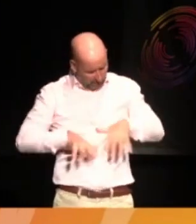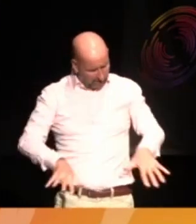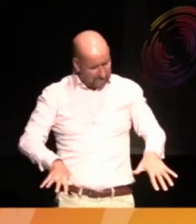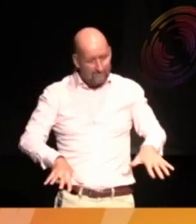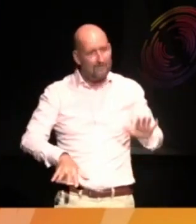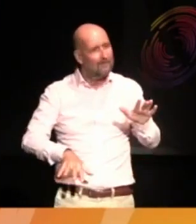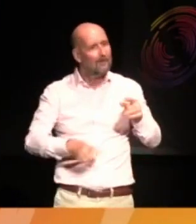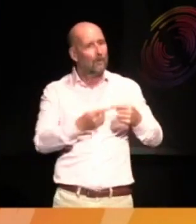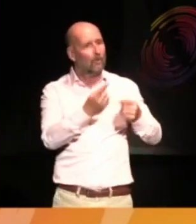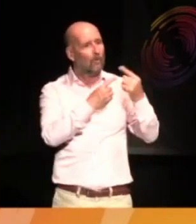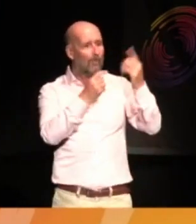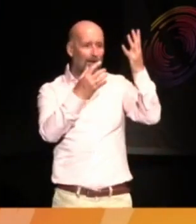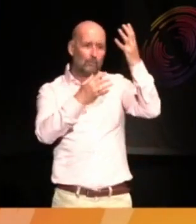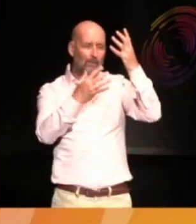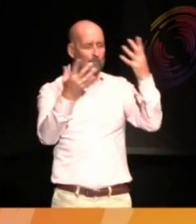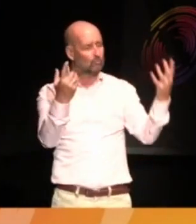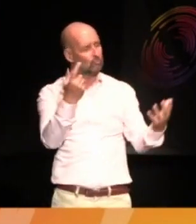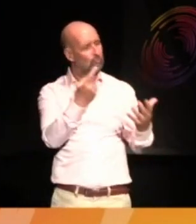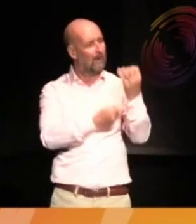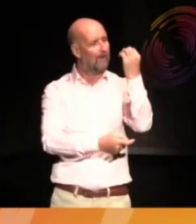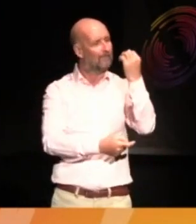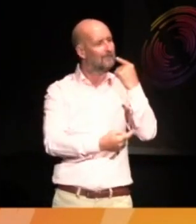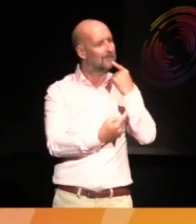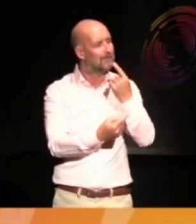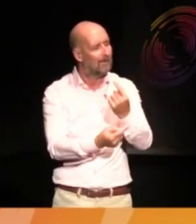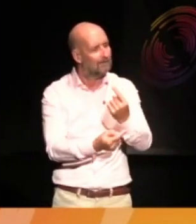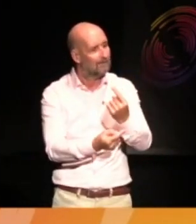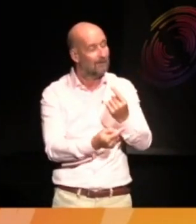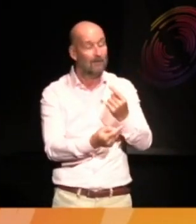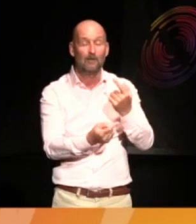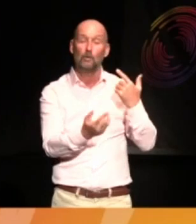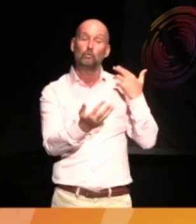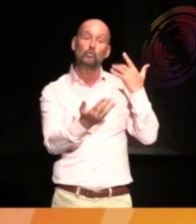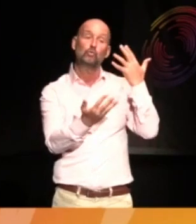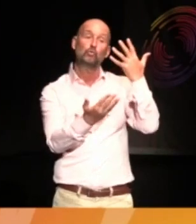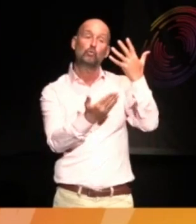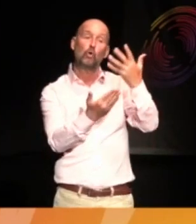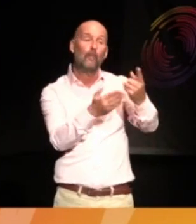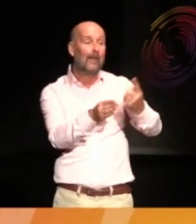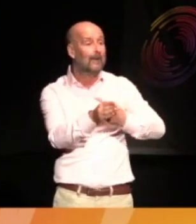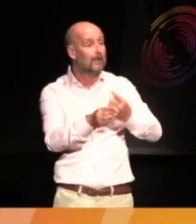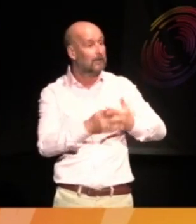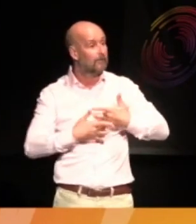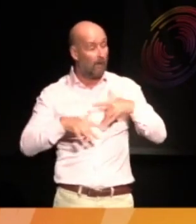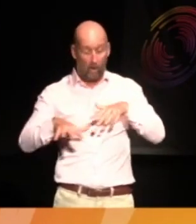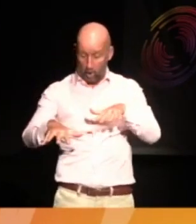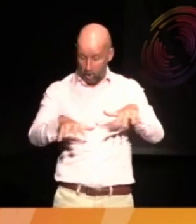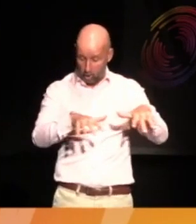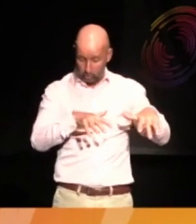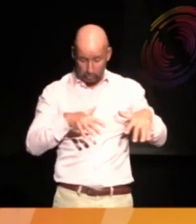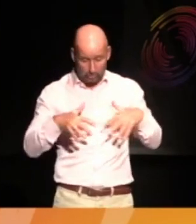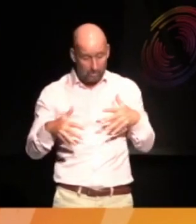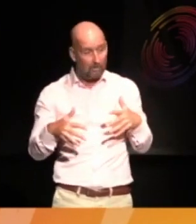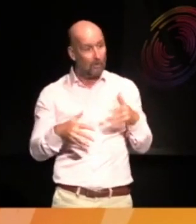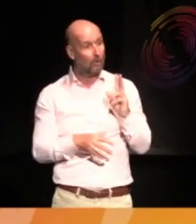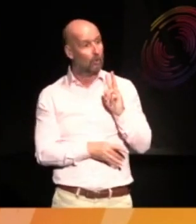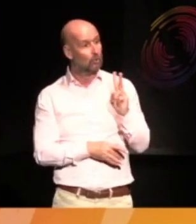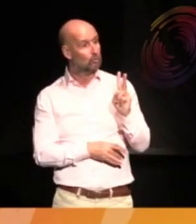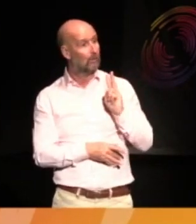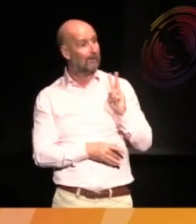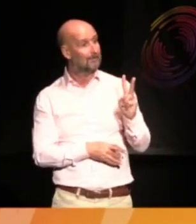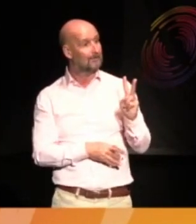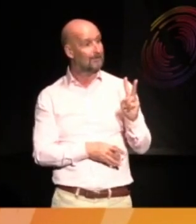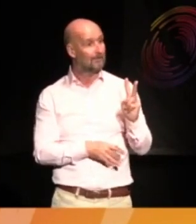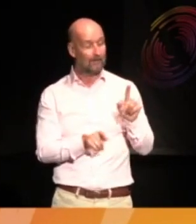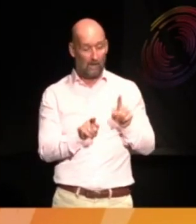return to the kingdom triumphant instead. After so many years of being lost, We could be twins with identical